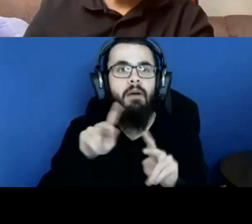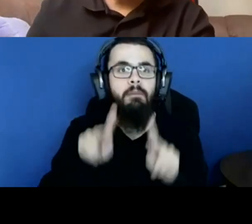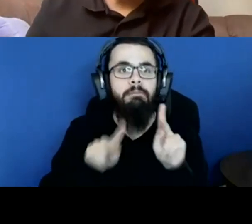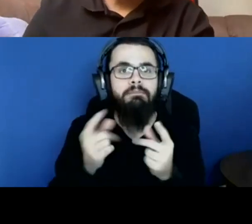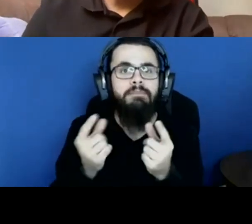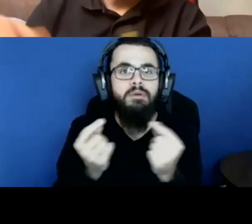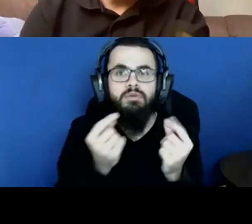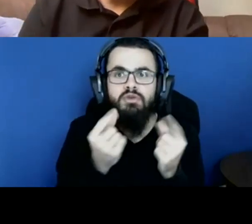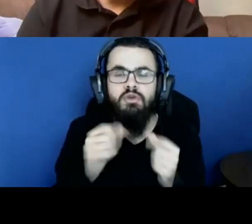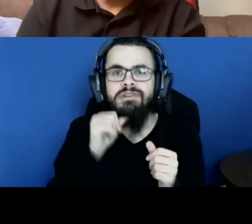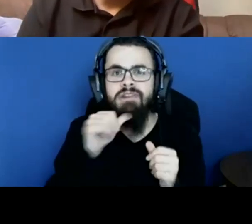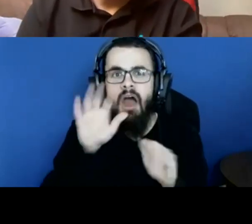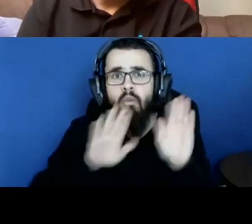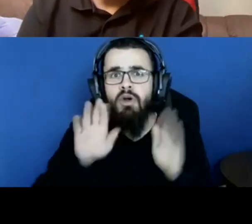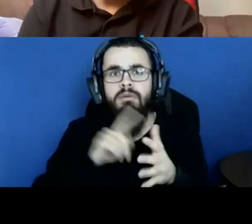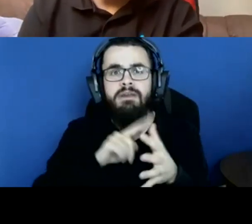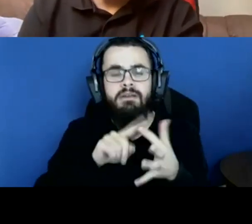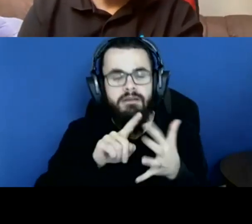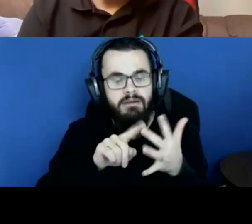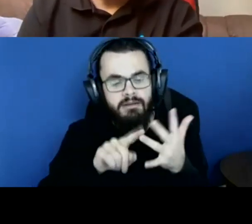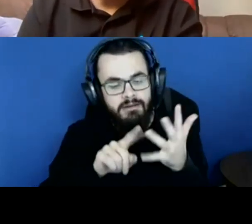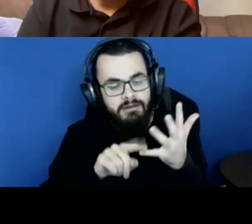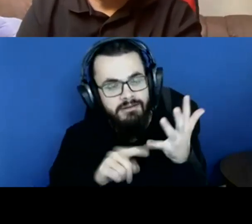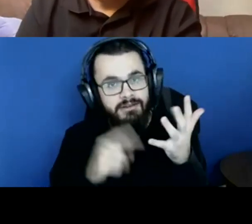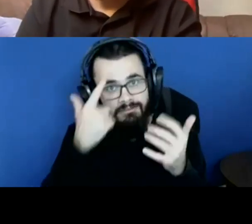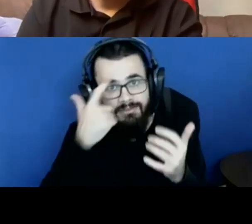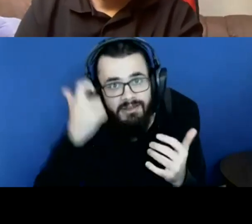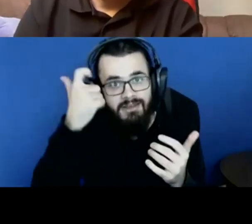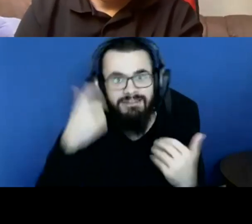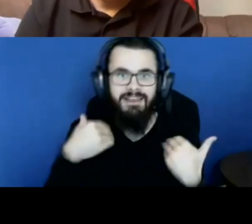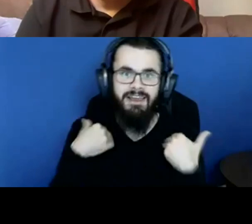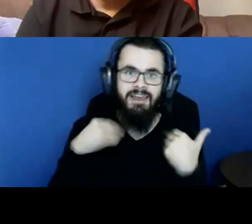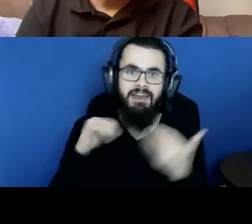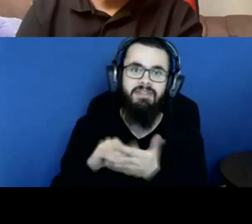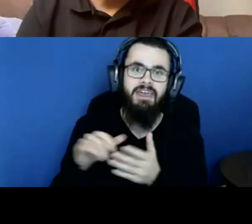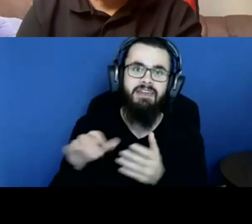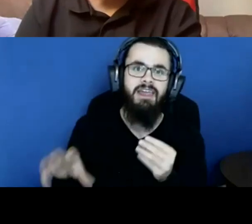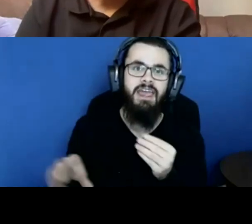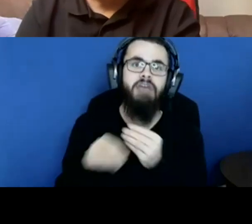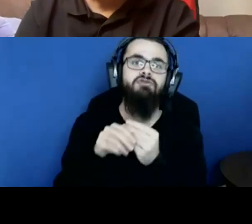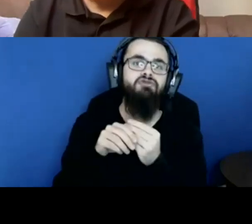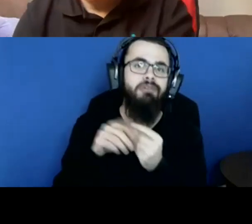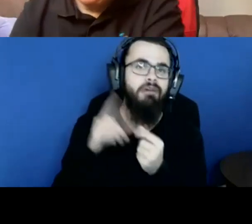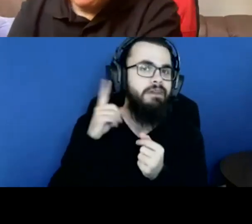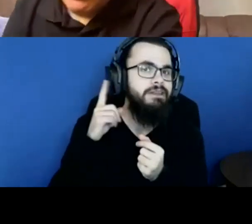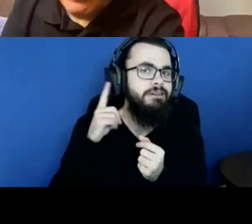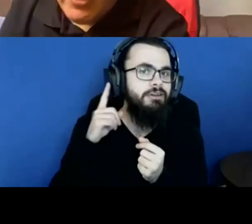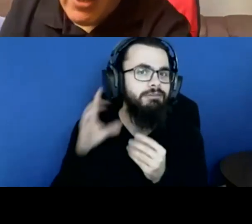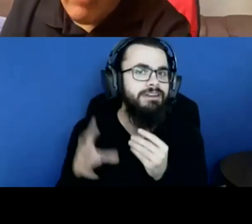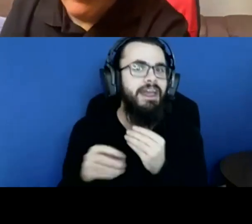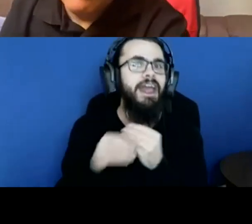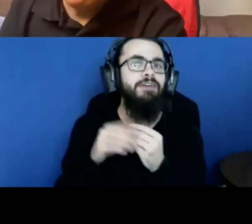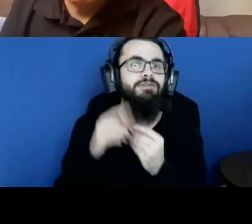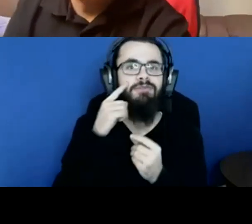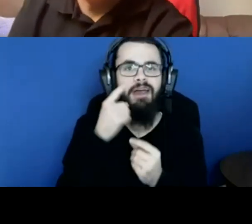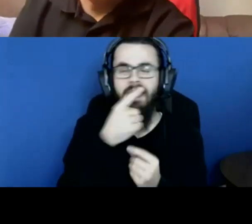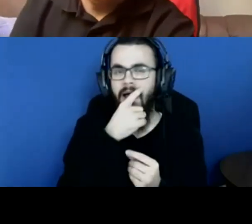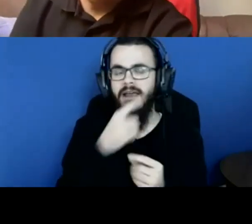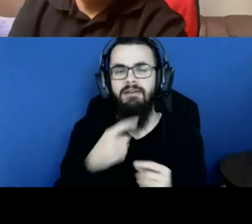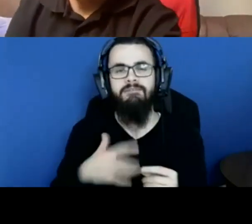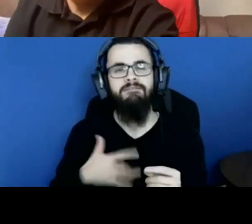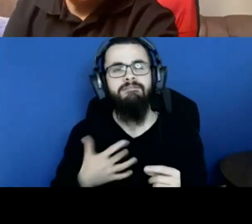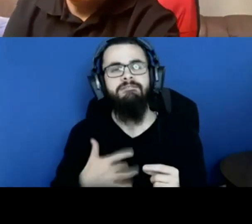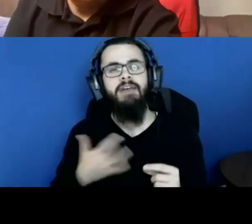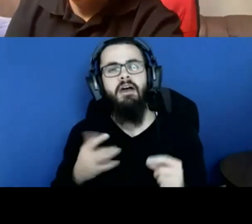extra ear, that they're there if I need them. And it was a relaxing time. And then I want to show you something